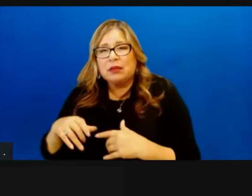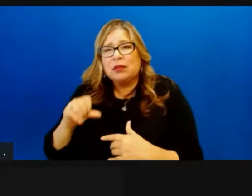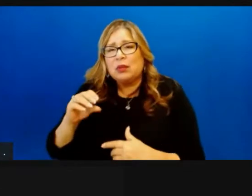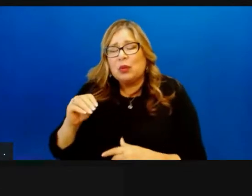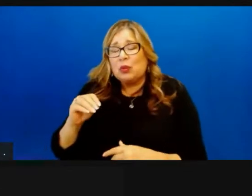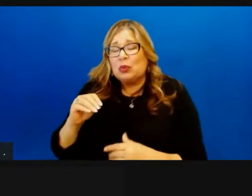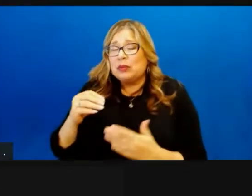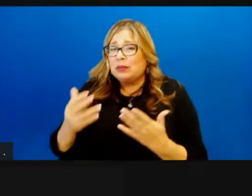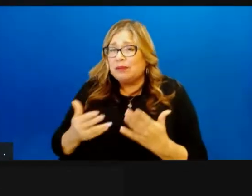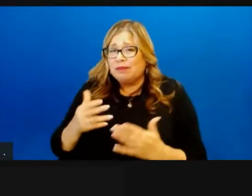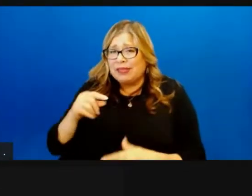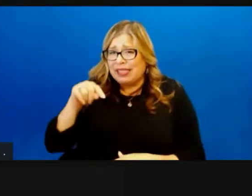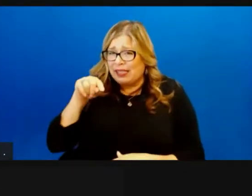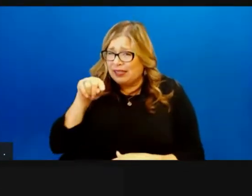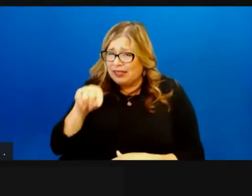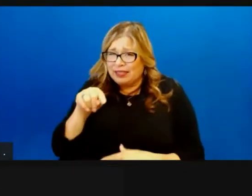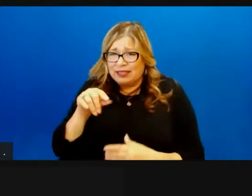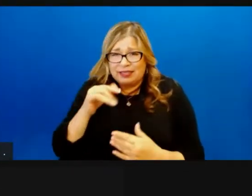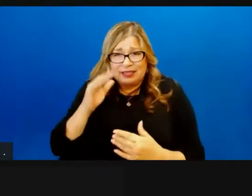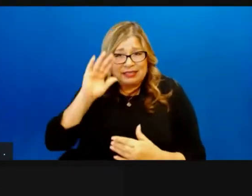statewide mask